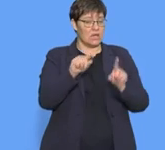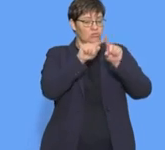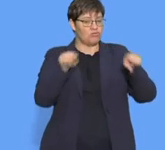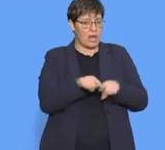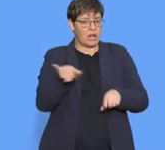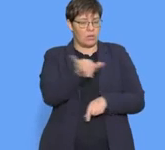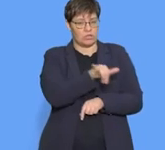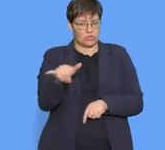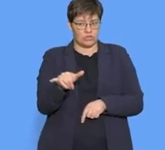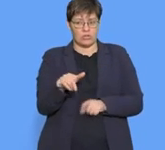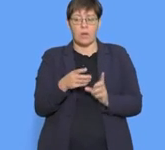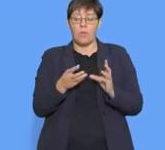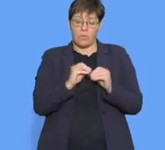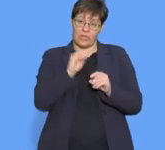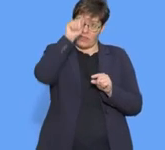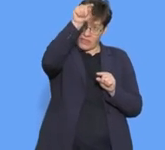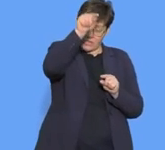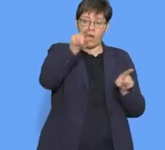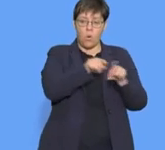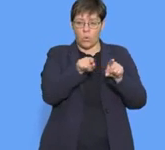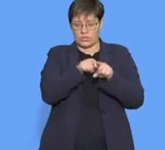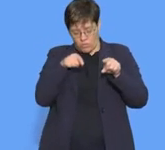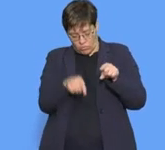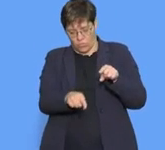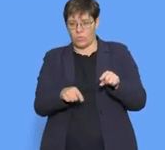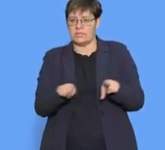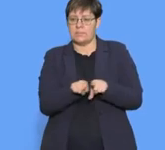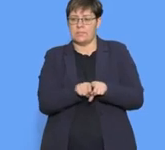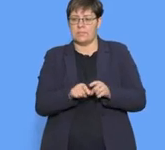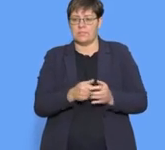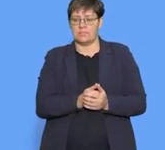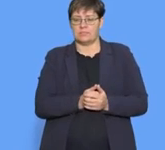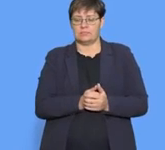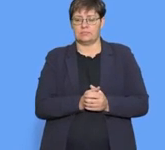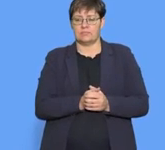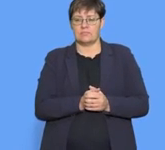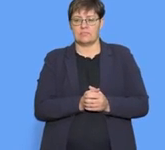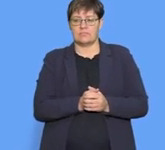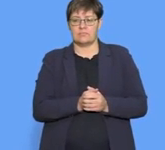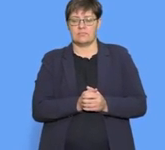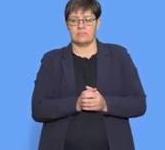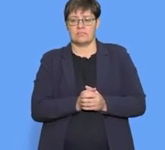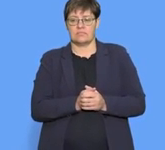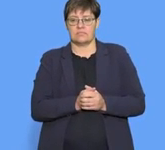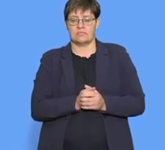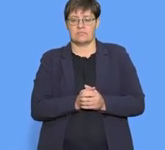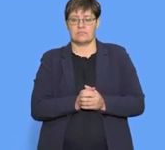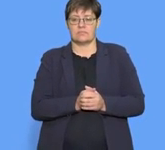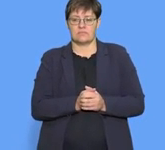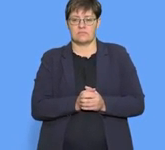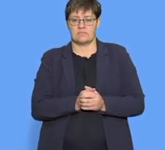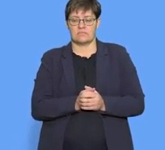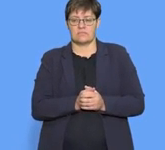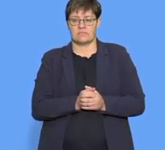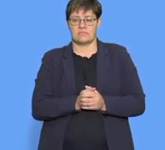which triangle? BD is part of this triangle here, isn't it? It's part of actually the other triangle as well, but we're going to work with this one here. It's part of